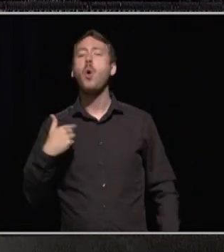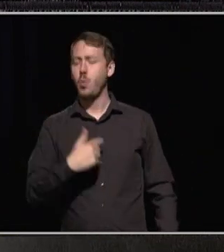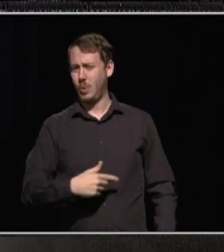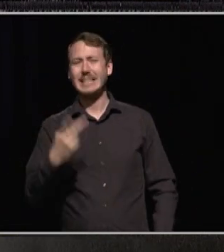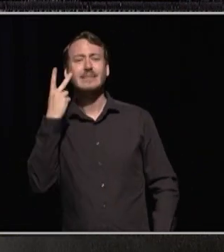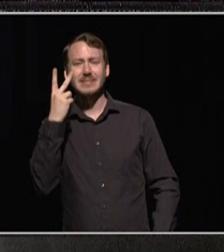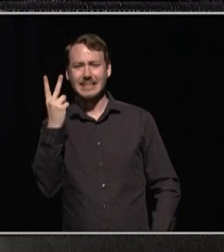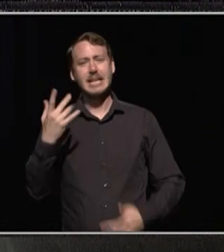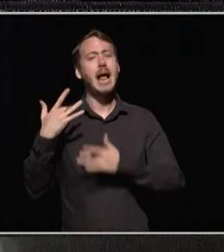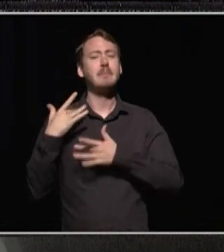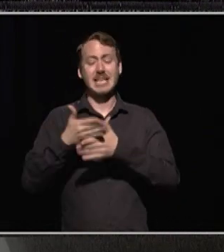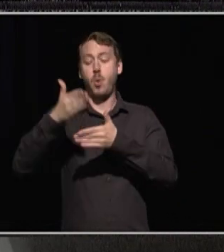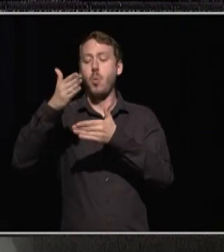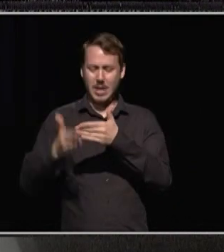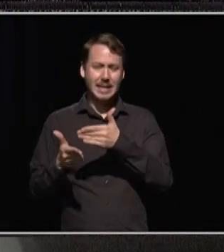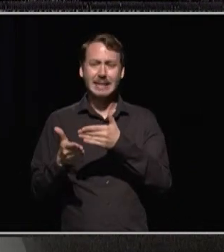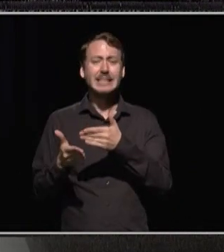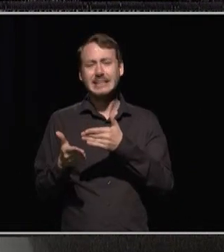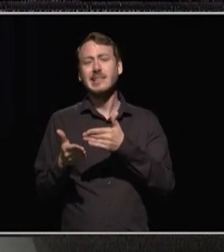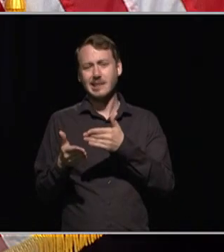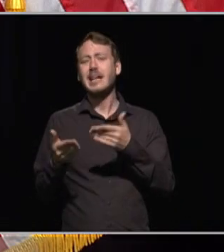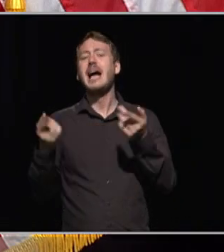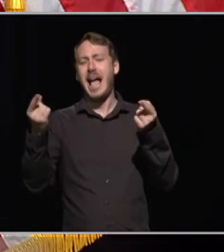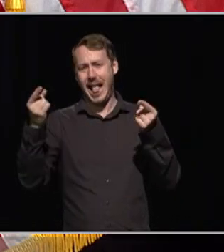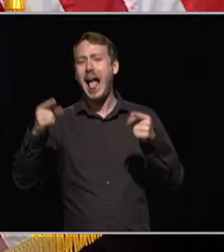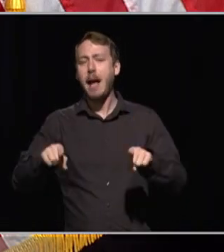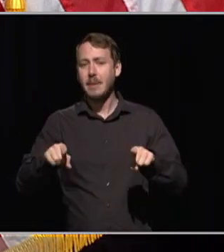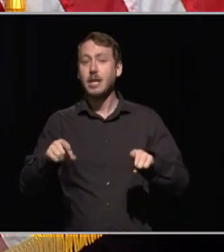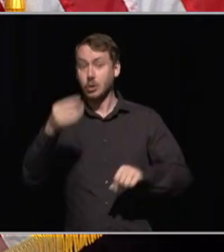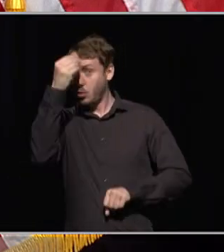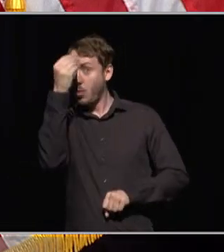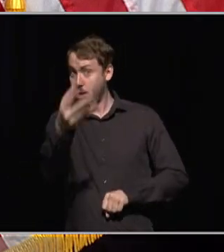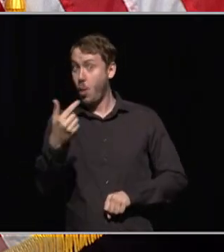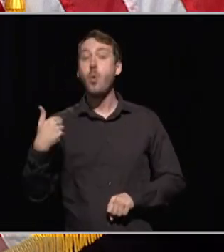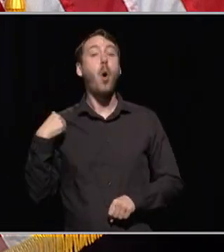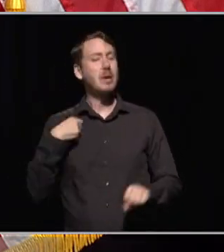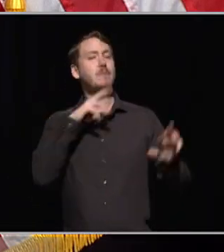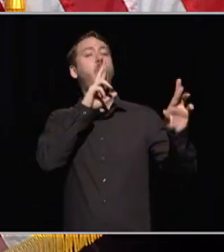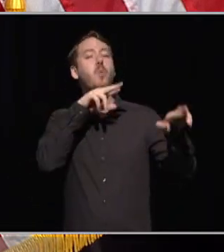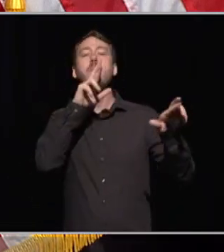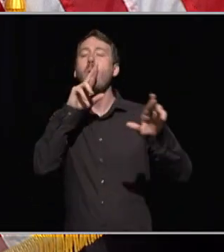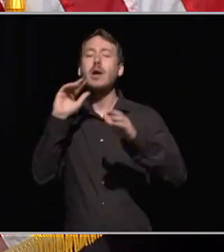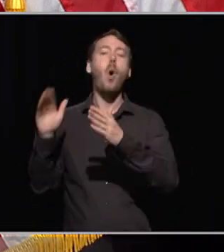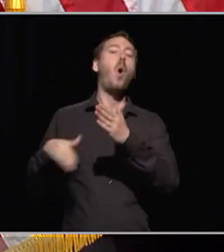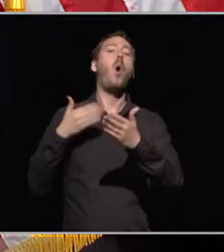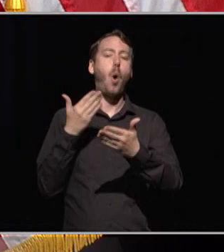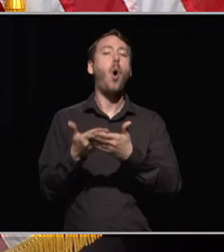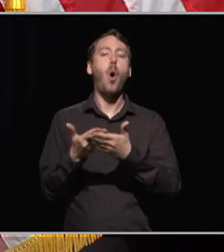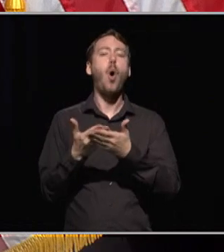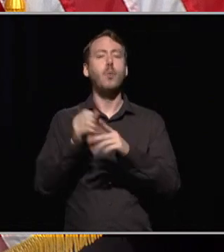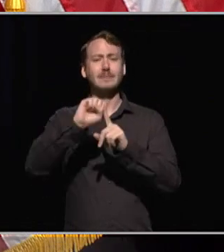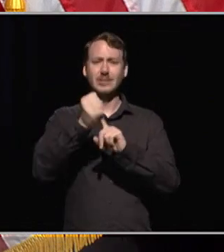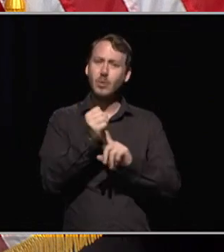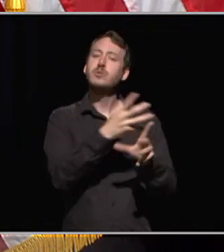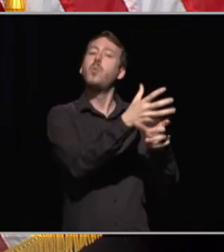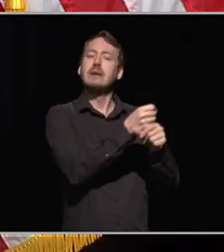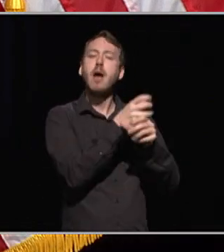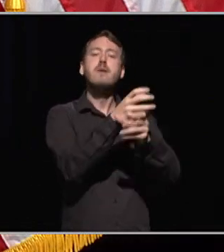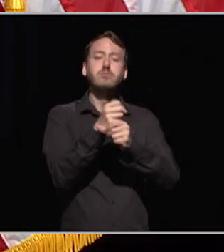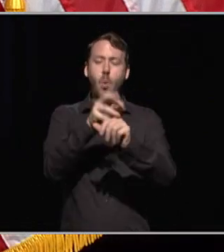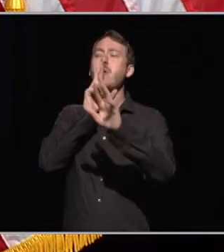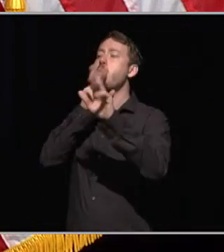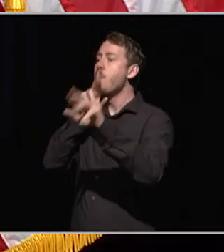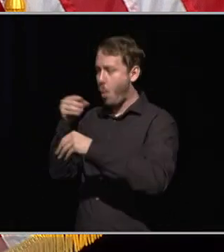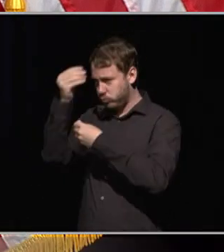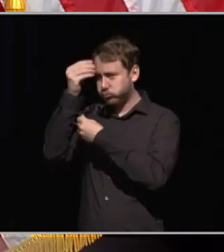a weekend in cases. So what I can tell you is that we are reporting all of the cases that we receive from labs. We are reporting those out